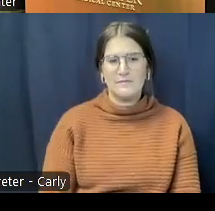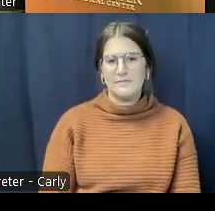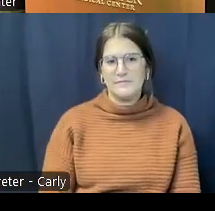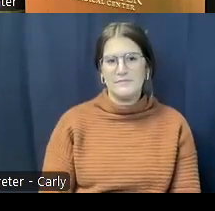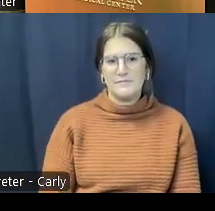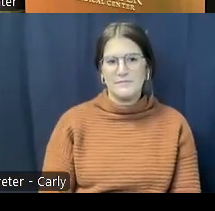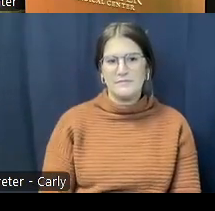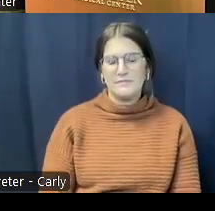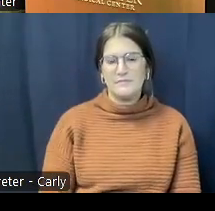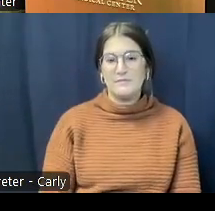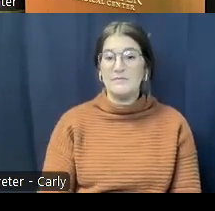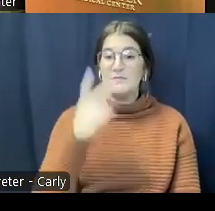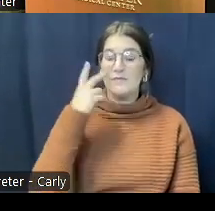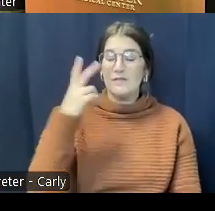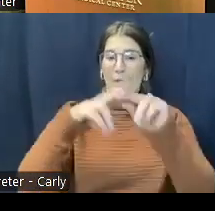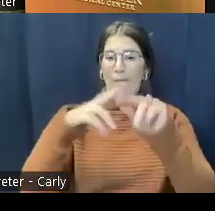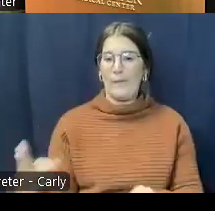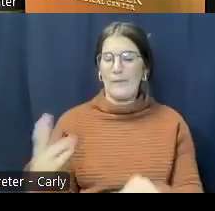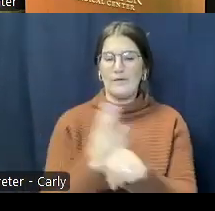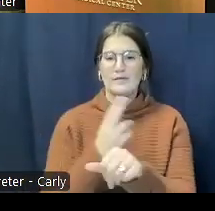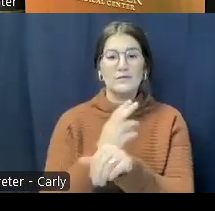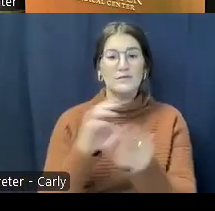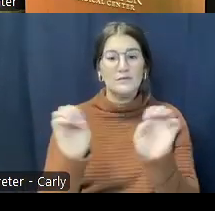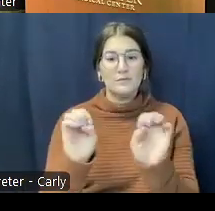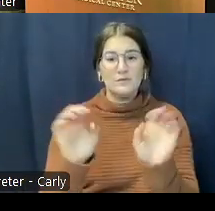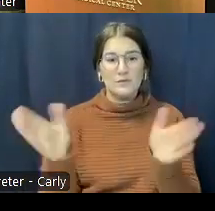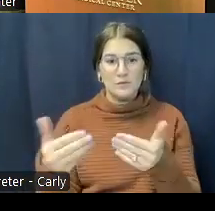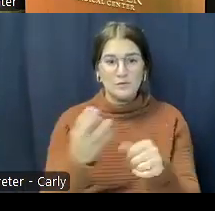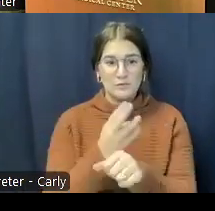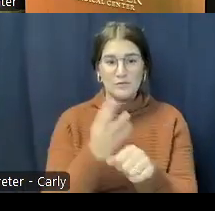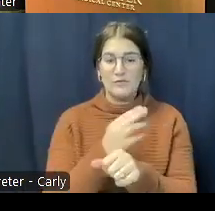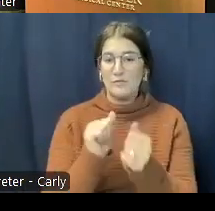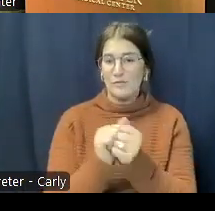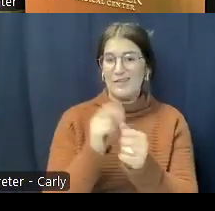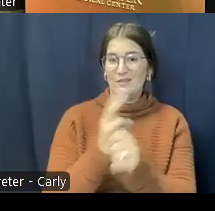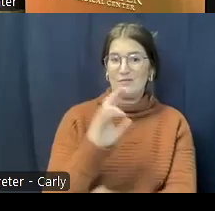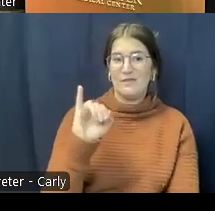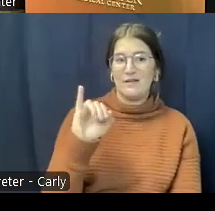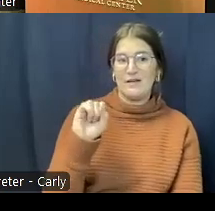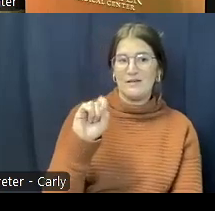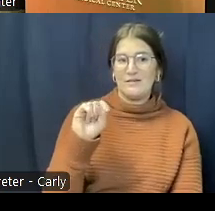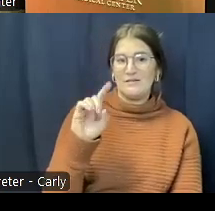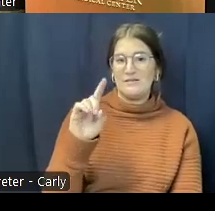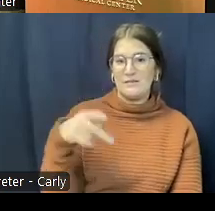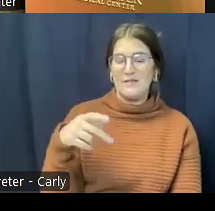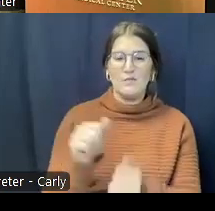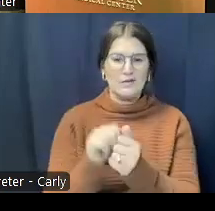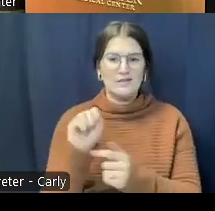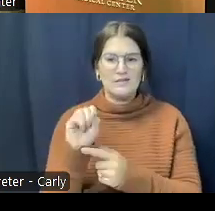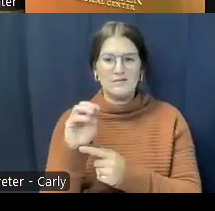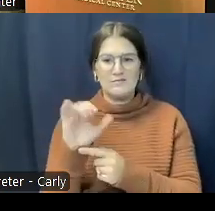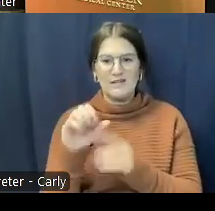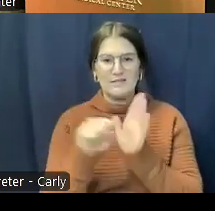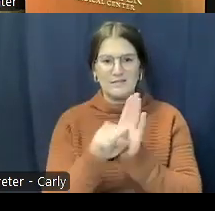drops in emergency room use following treatment with ISTDP for patients with somatic symptoms and